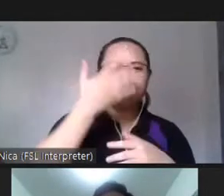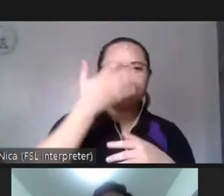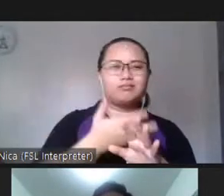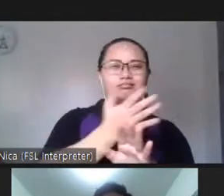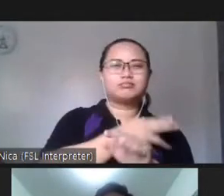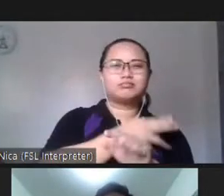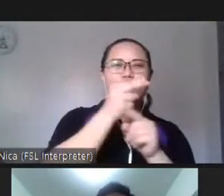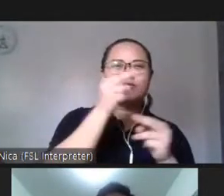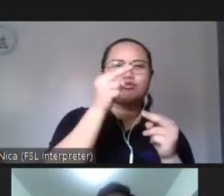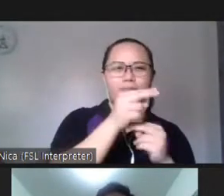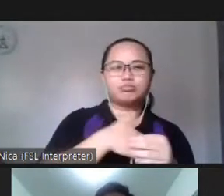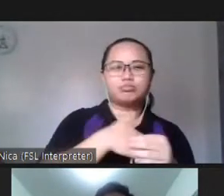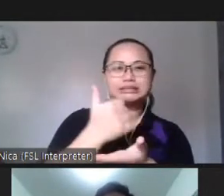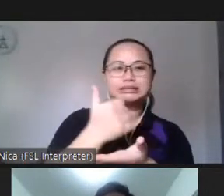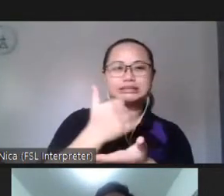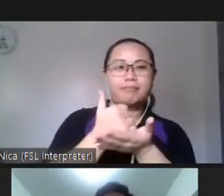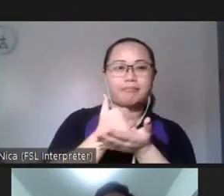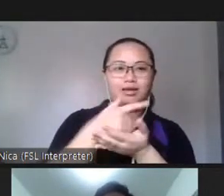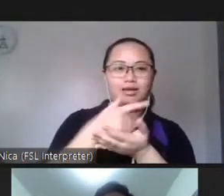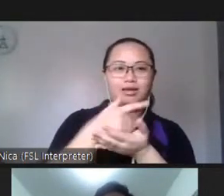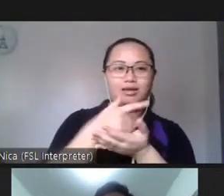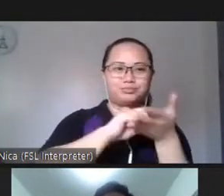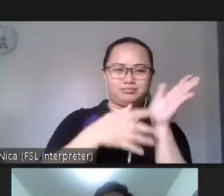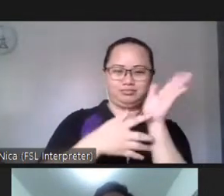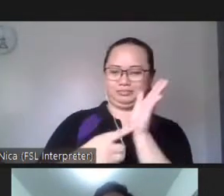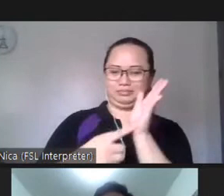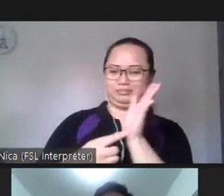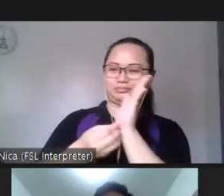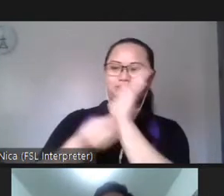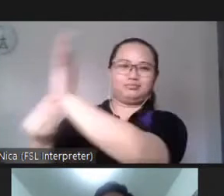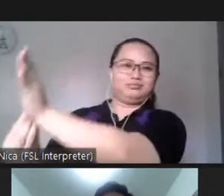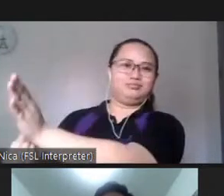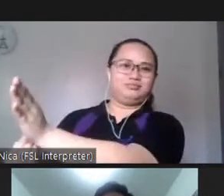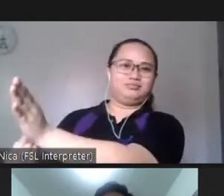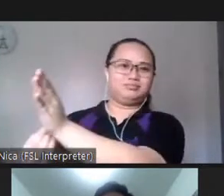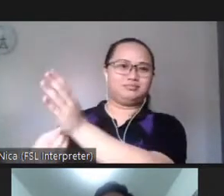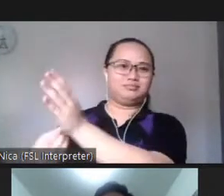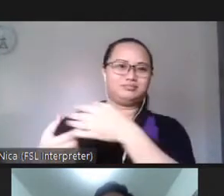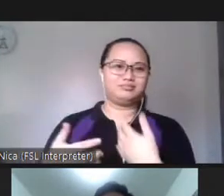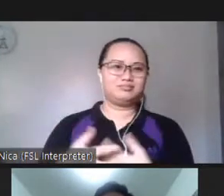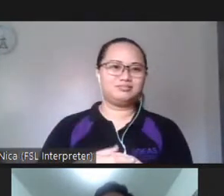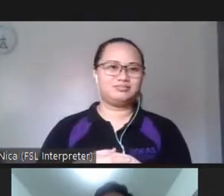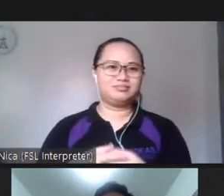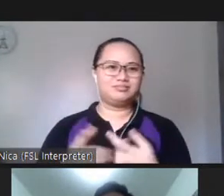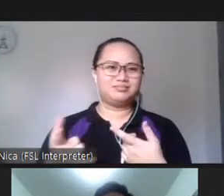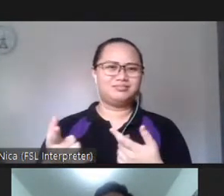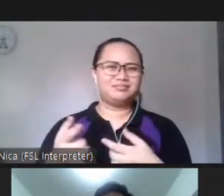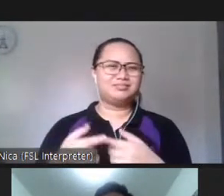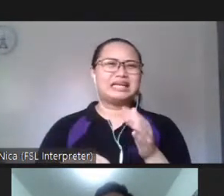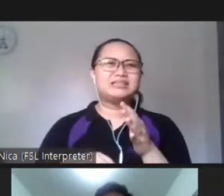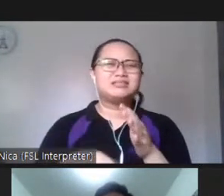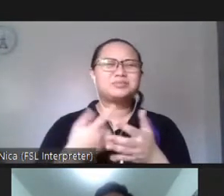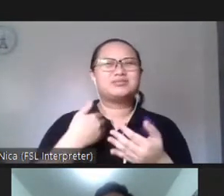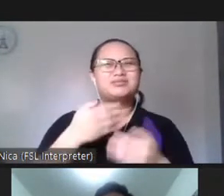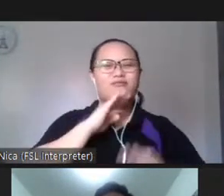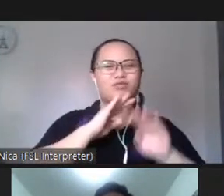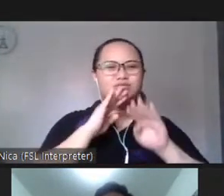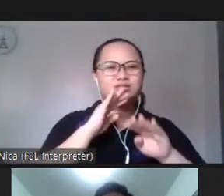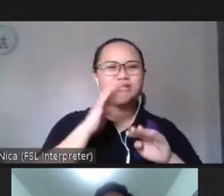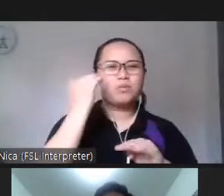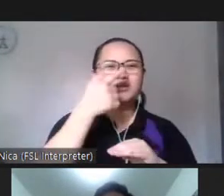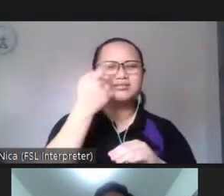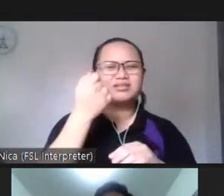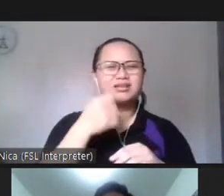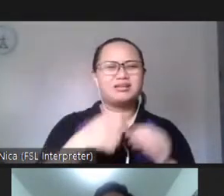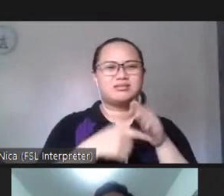yun, so it's frustrating. Minsan hindi yung presence or absence ng healthcare worker